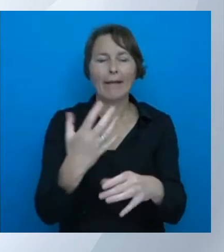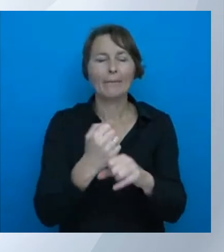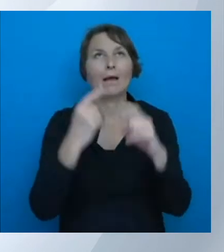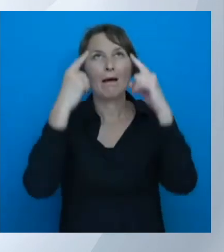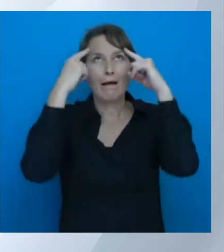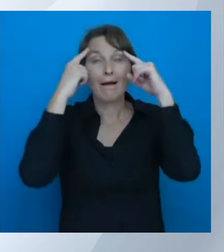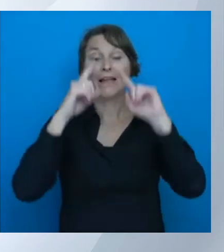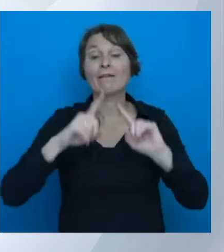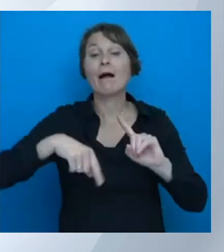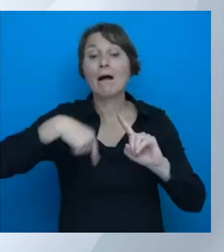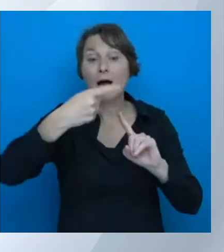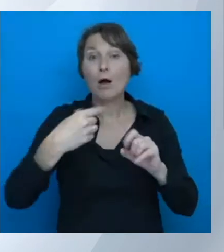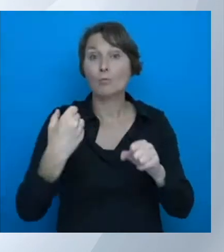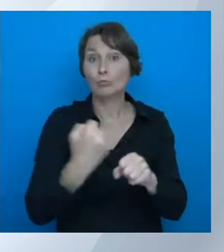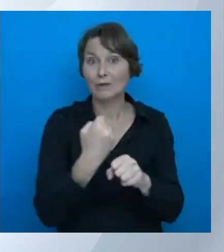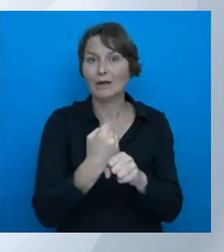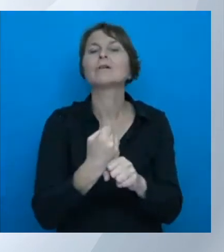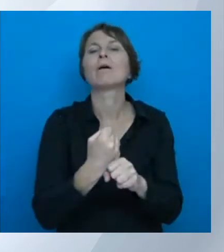production.